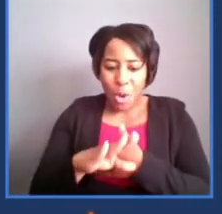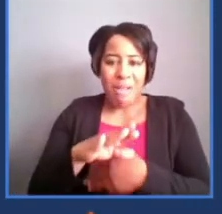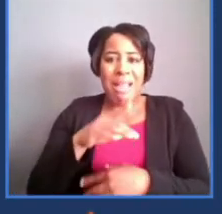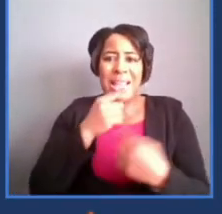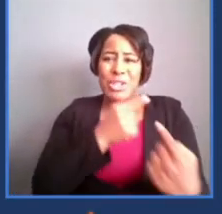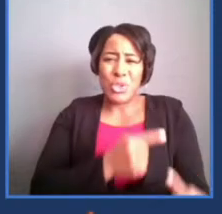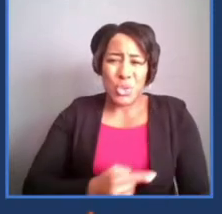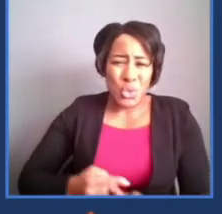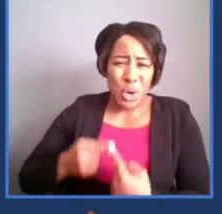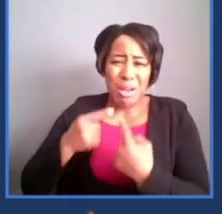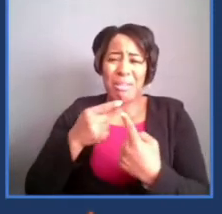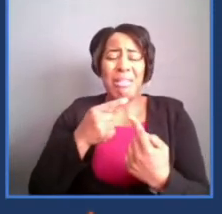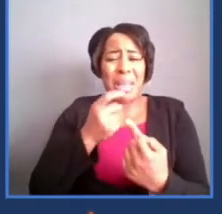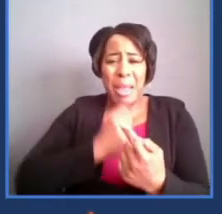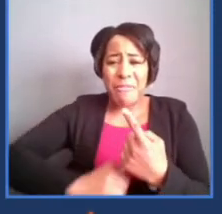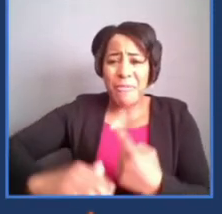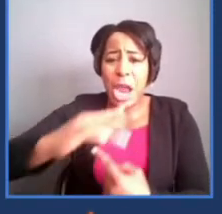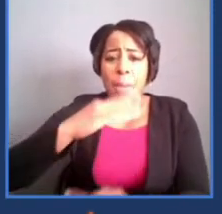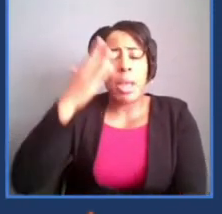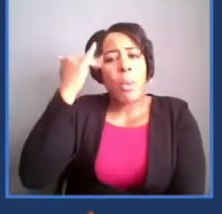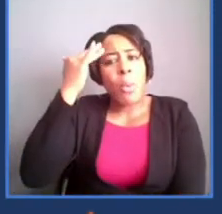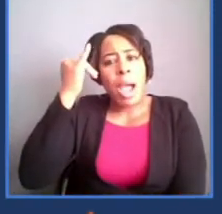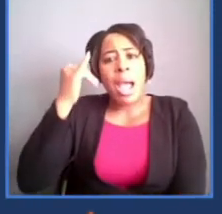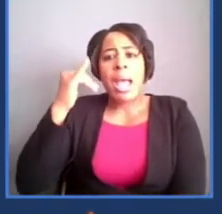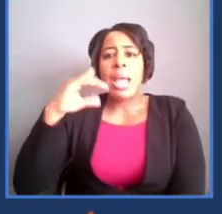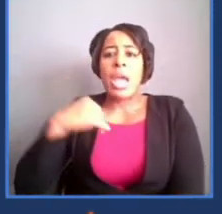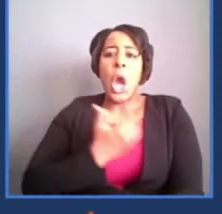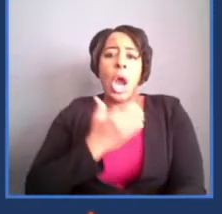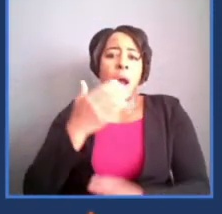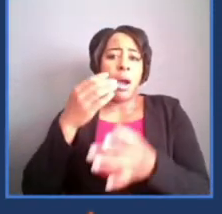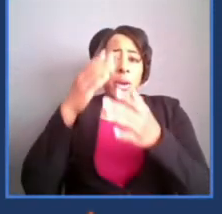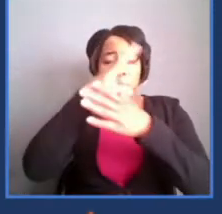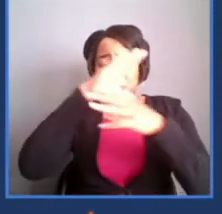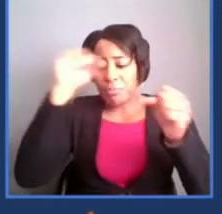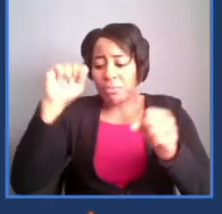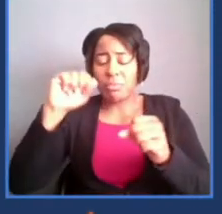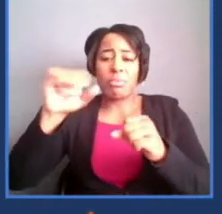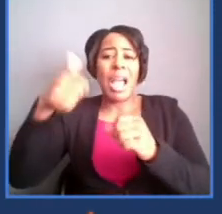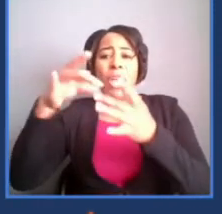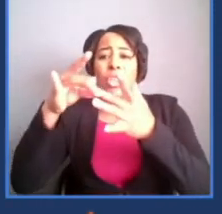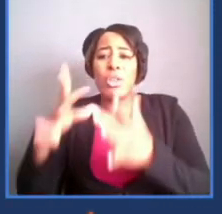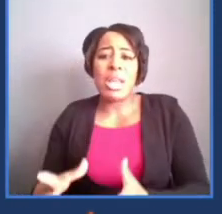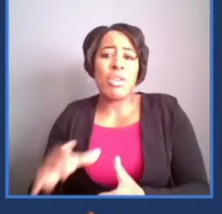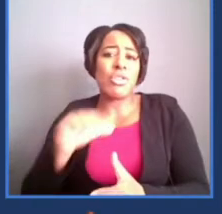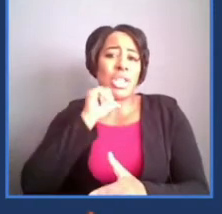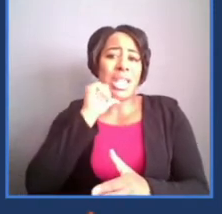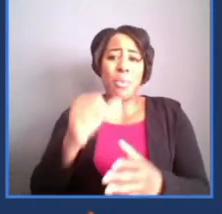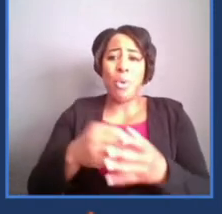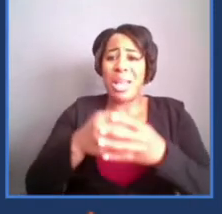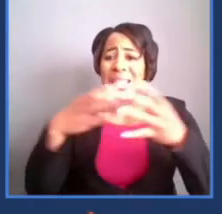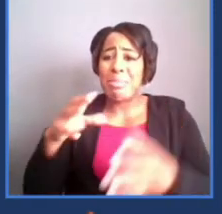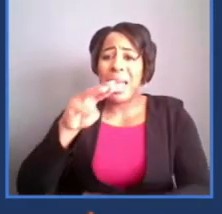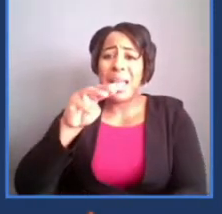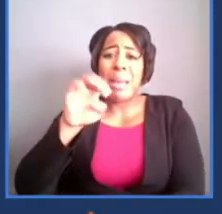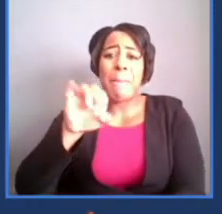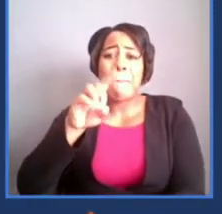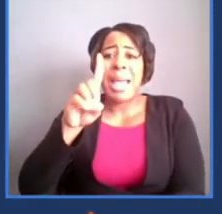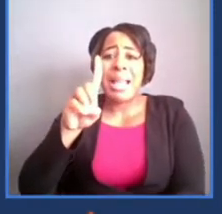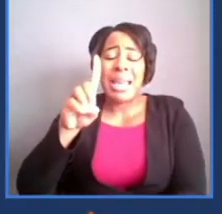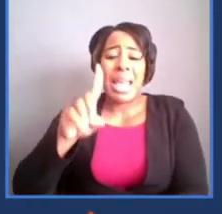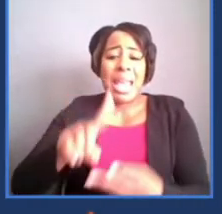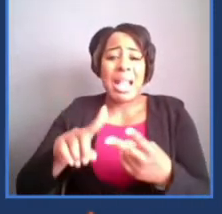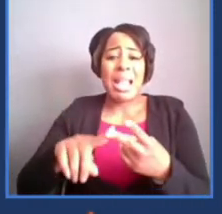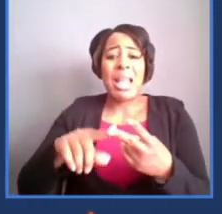have refused to expand Medicaid, because our leaders have refused to invest in maternal health. We have one of the highest